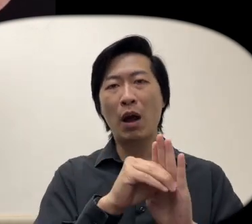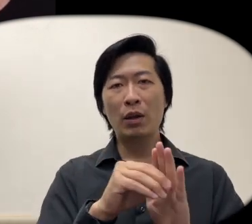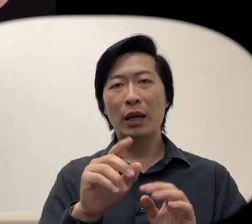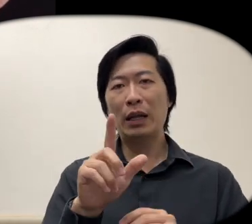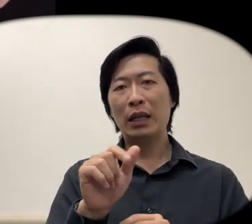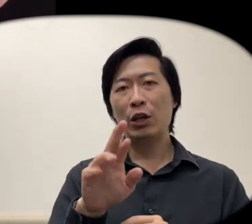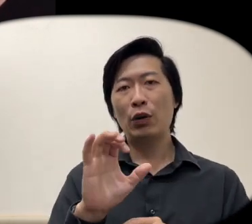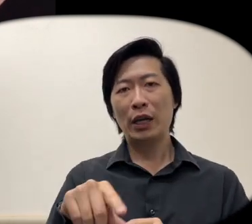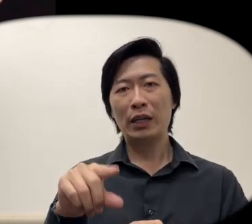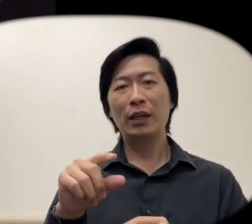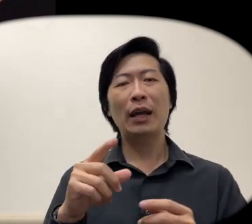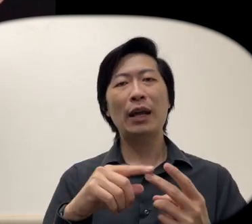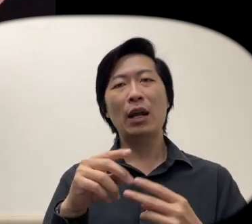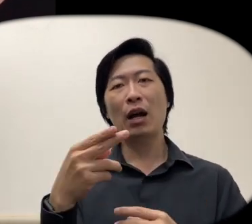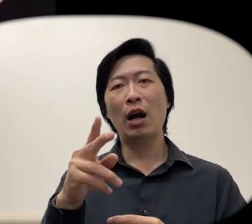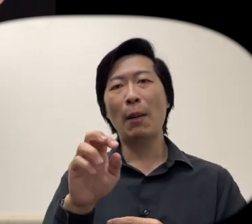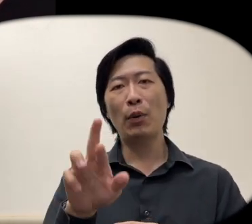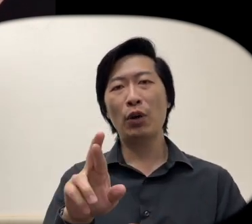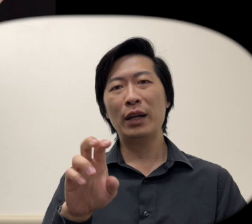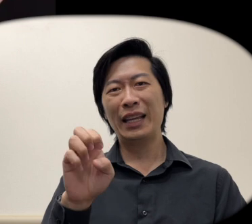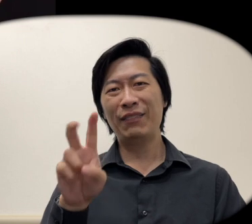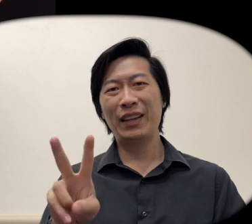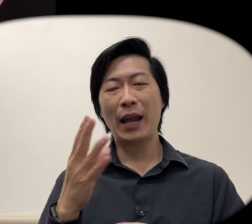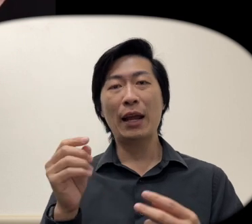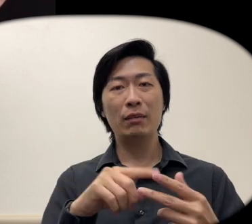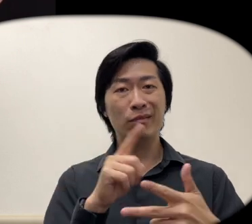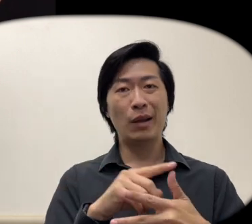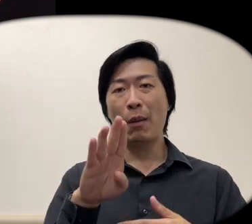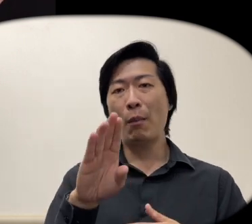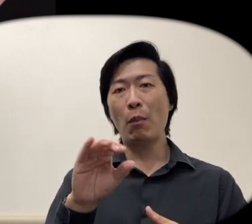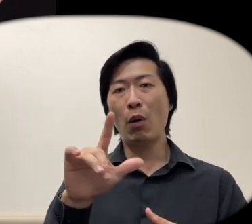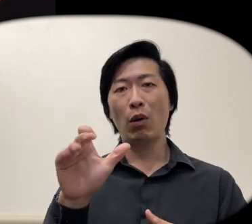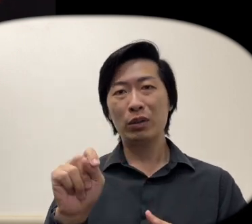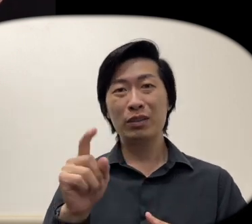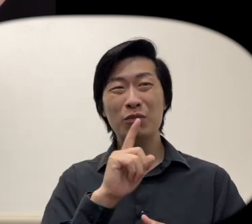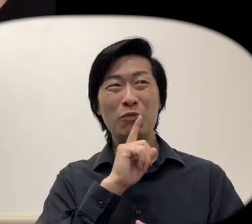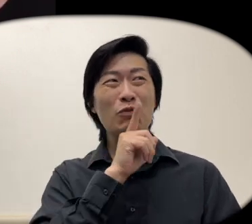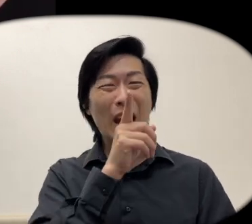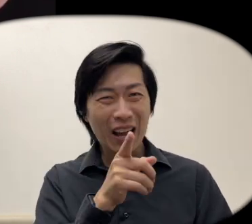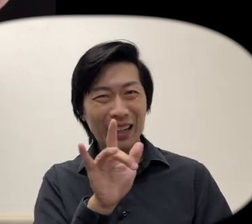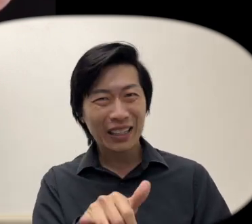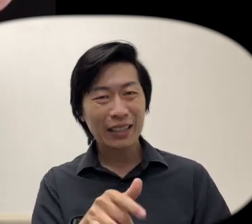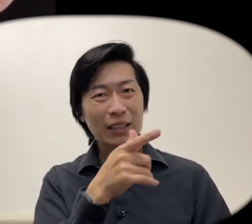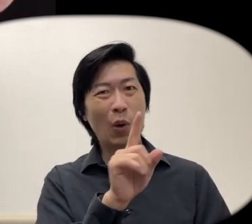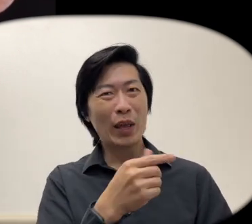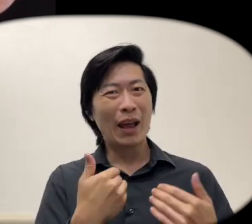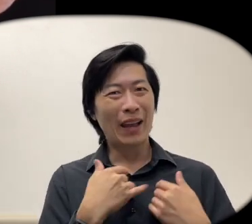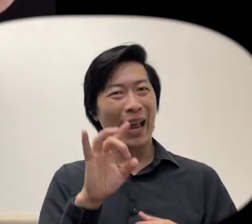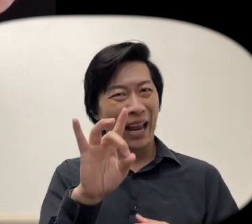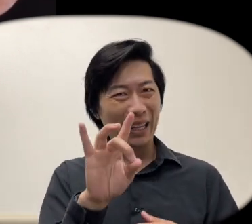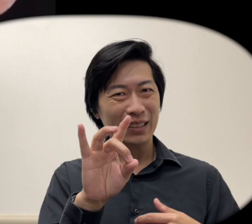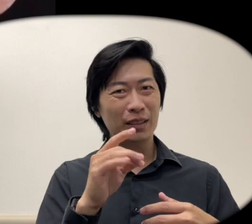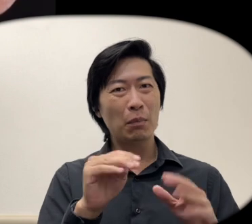and the Bolt was already there. In reality, GM in total has 8 models, which is far short of their 20 models that